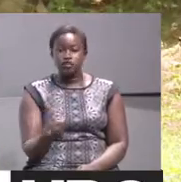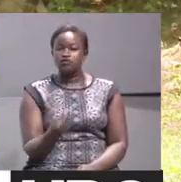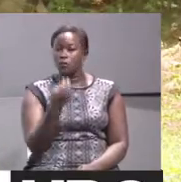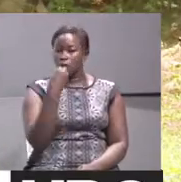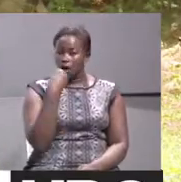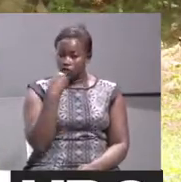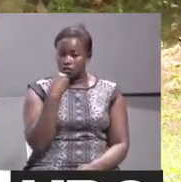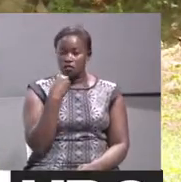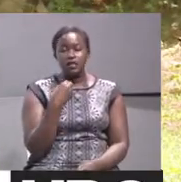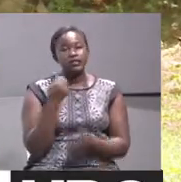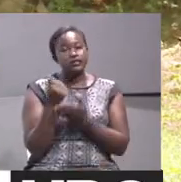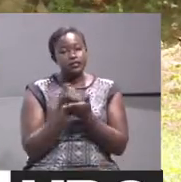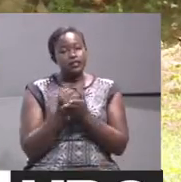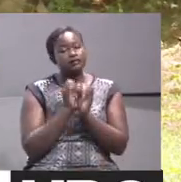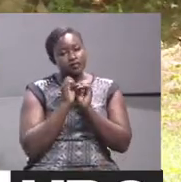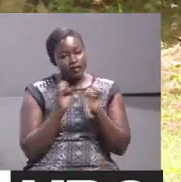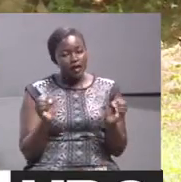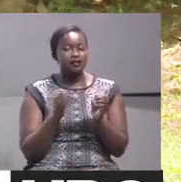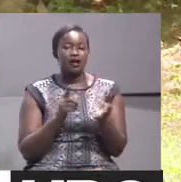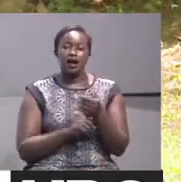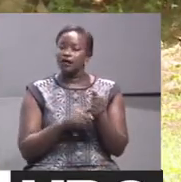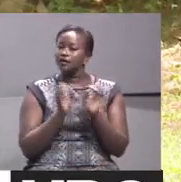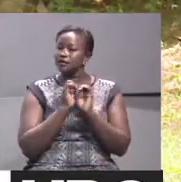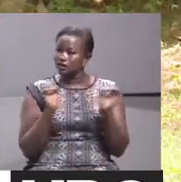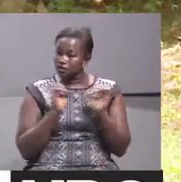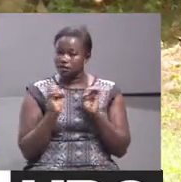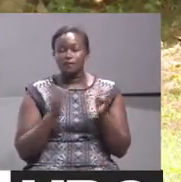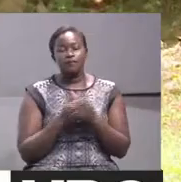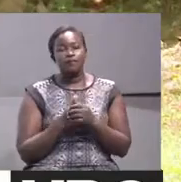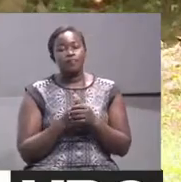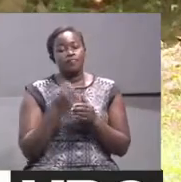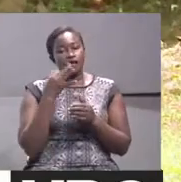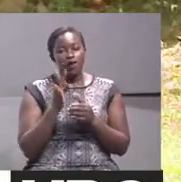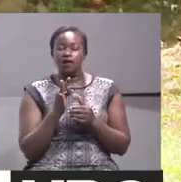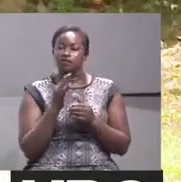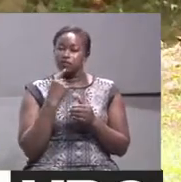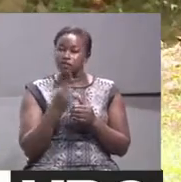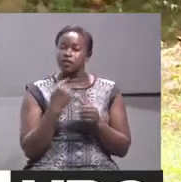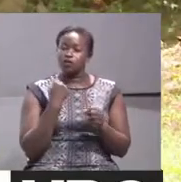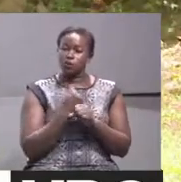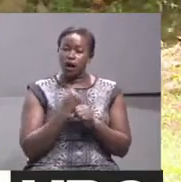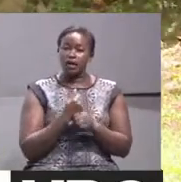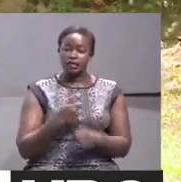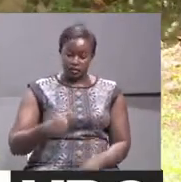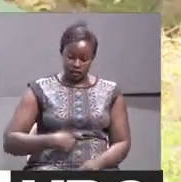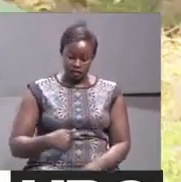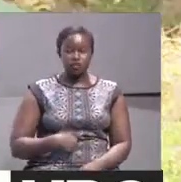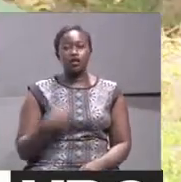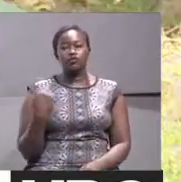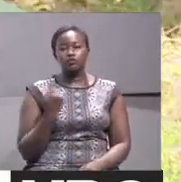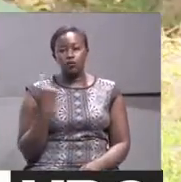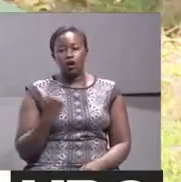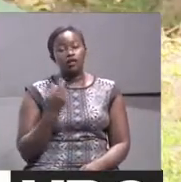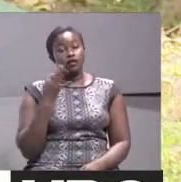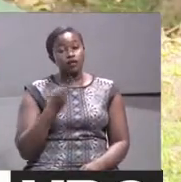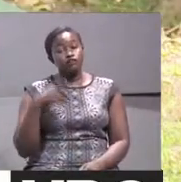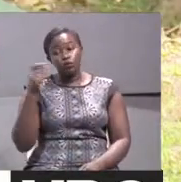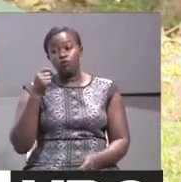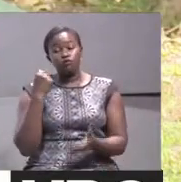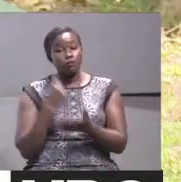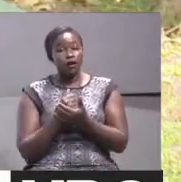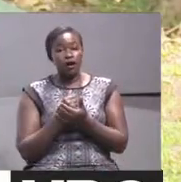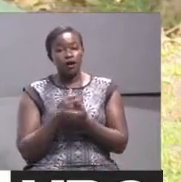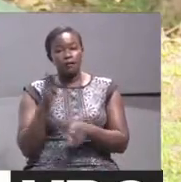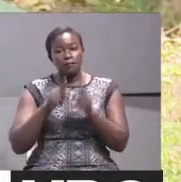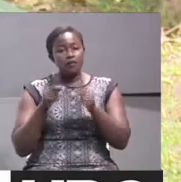You don't save anything, you don't earn anything. You are still working for what they call the chidakyonka. If you went to the banks, people are defaulting